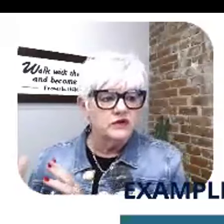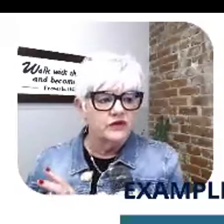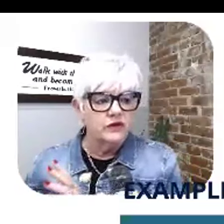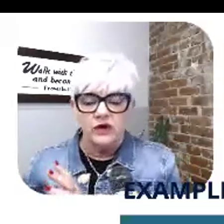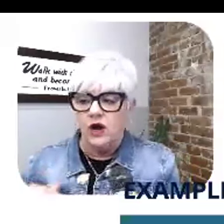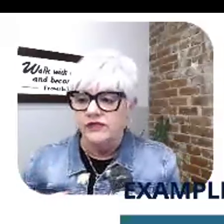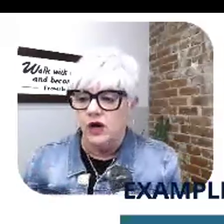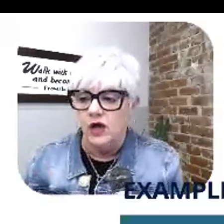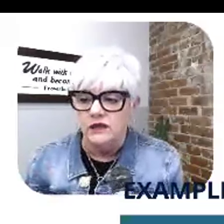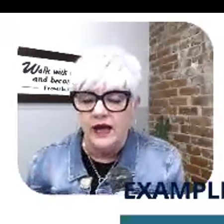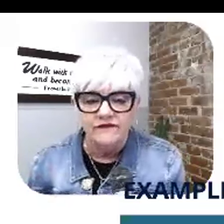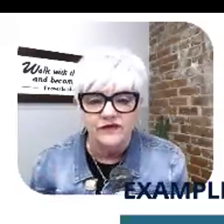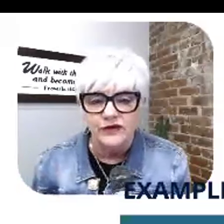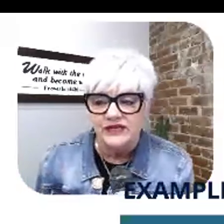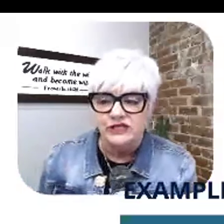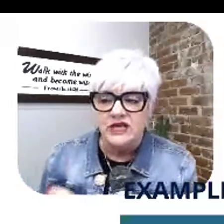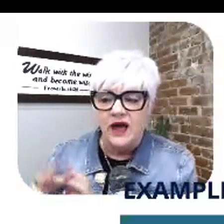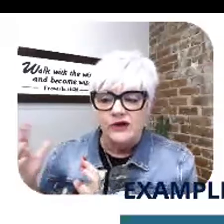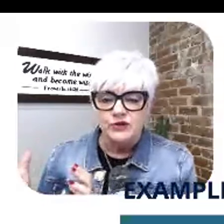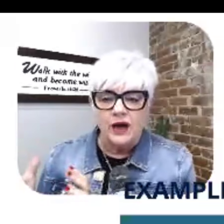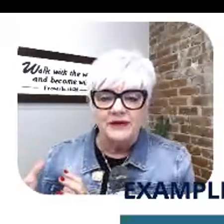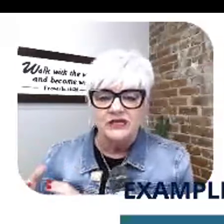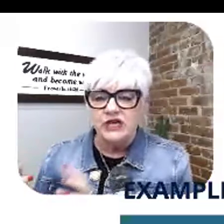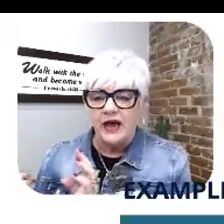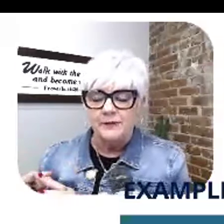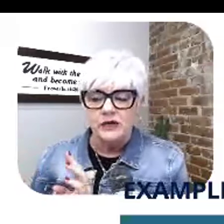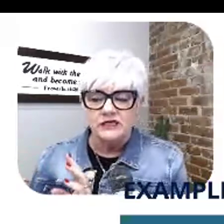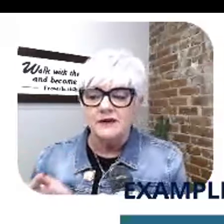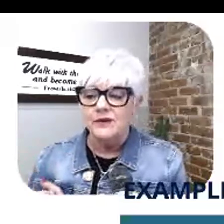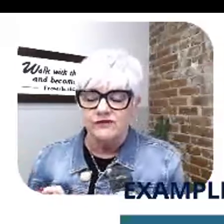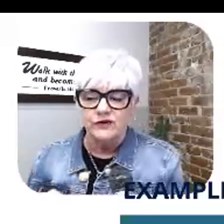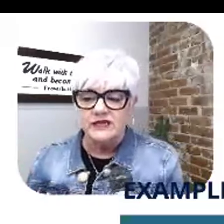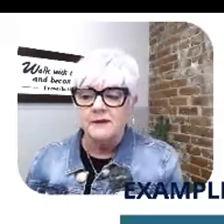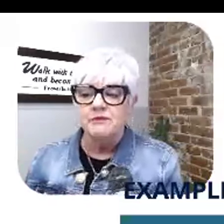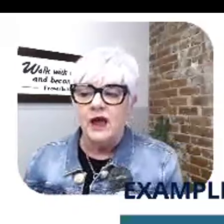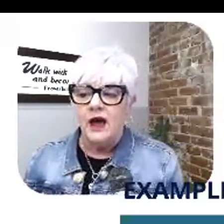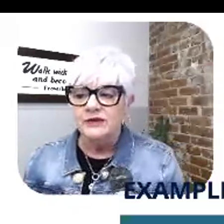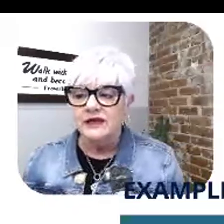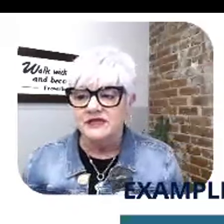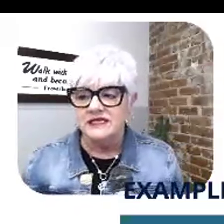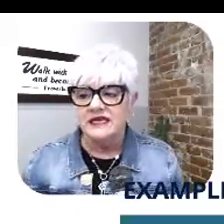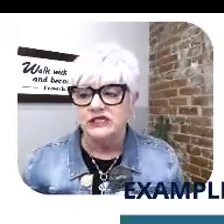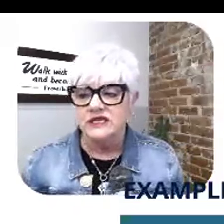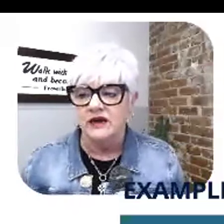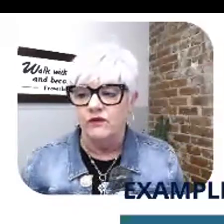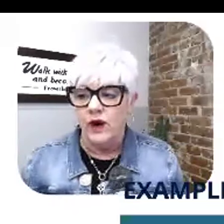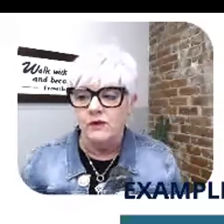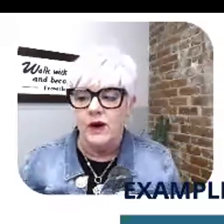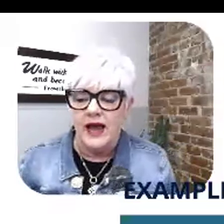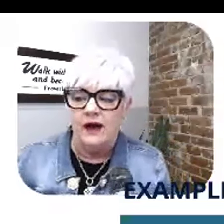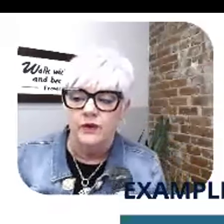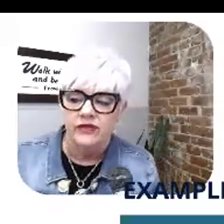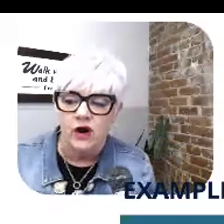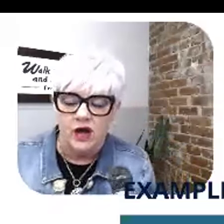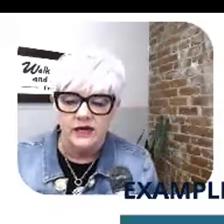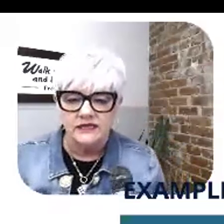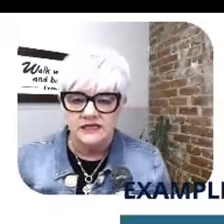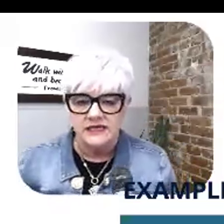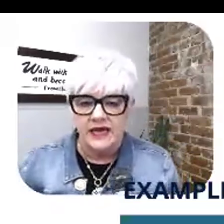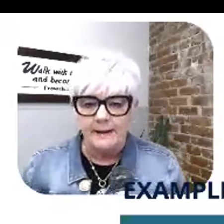Those of you that are on the call live, if you can just drop in the chat, part-time or full-time, I would love to see just kind of where we're at with